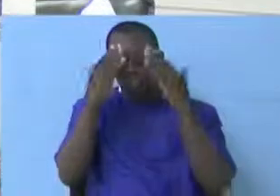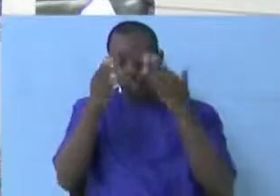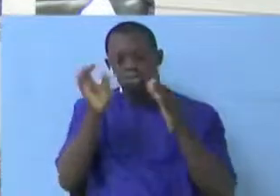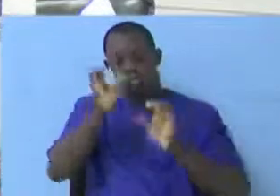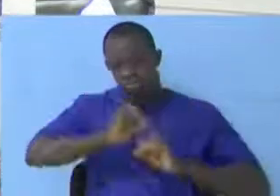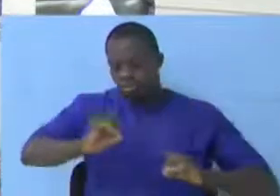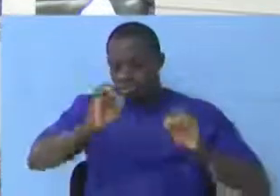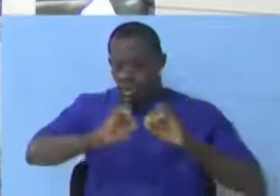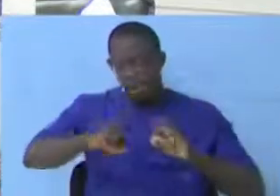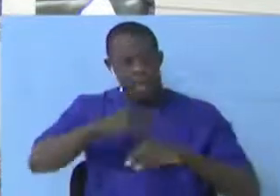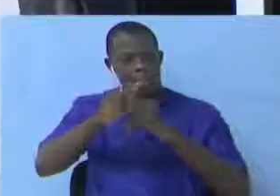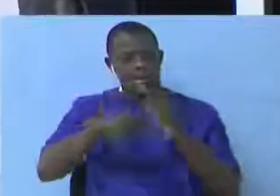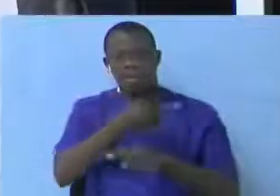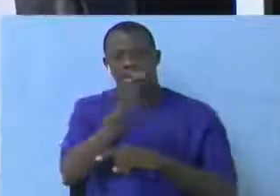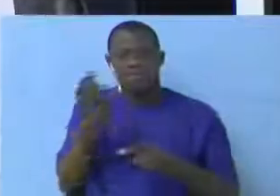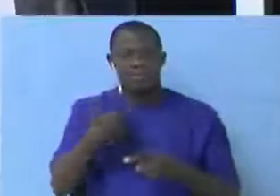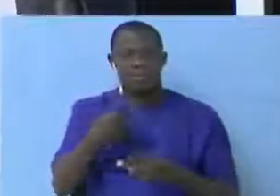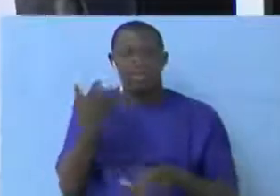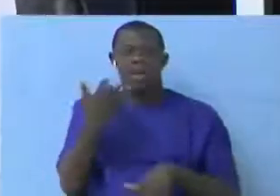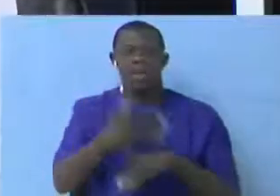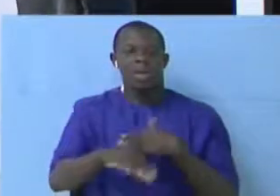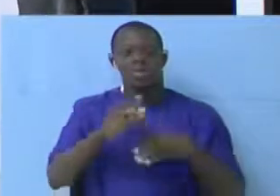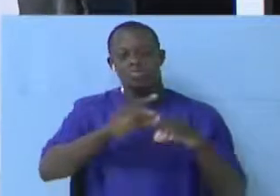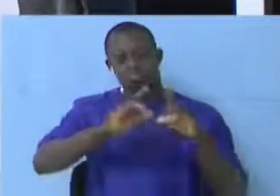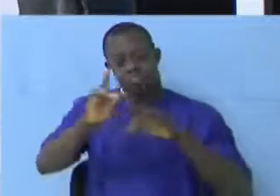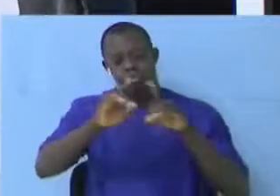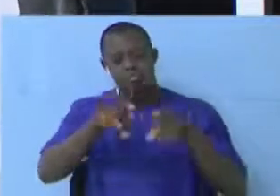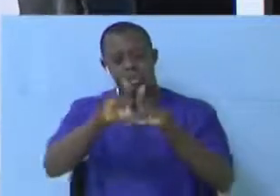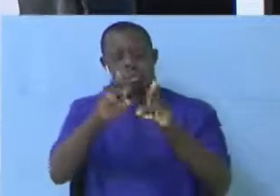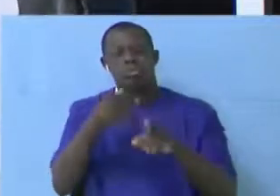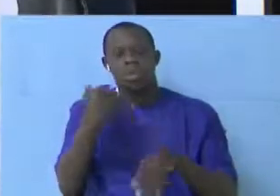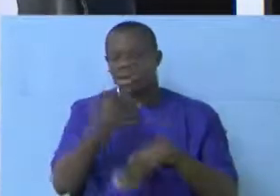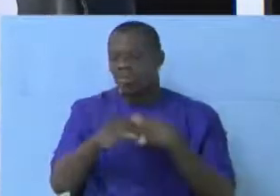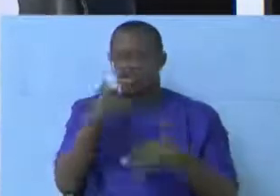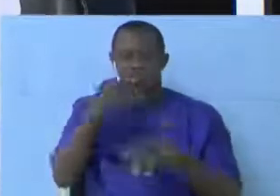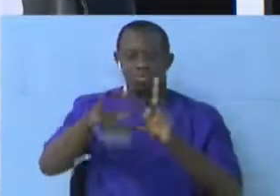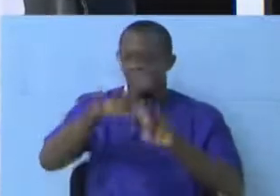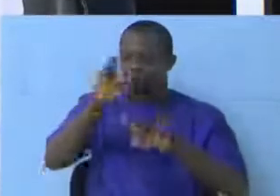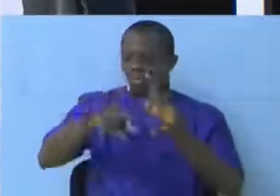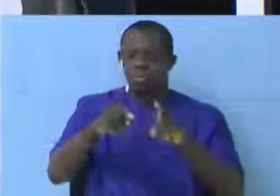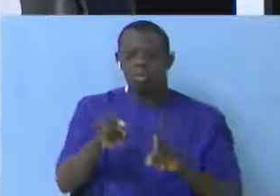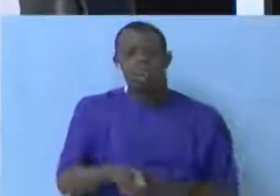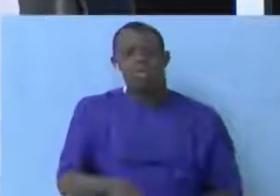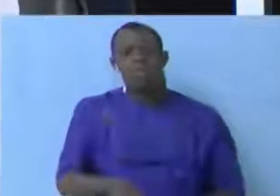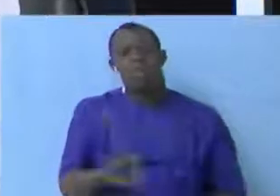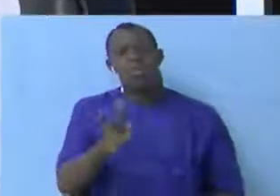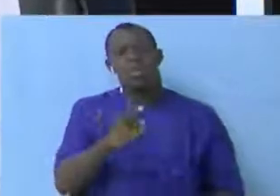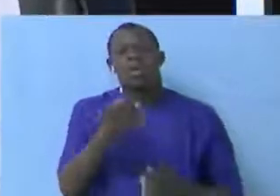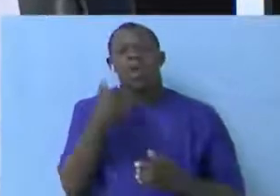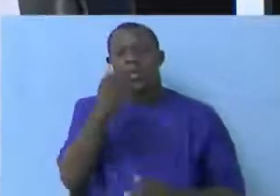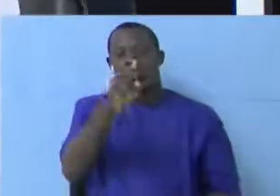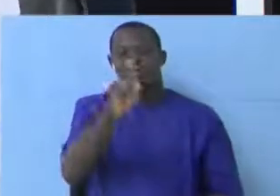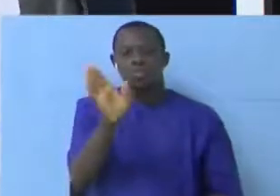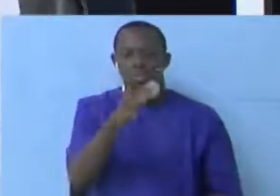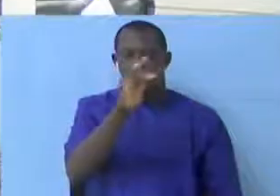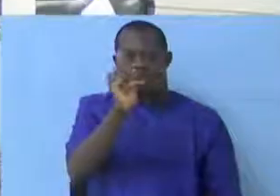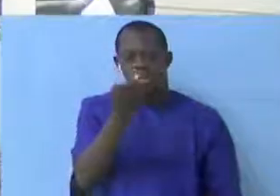had never interacted with them and never inquired about them. Never seen them. But you were assigned to go to Bissau.